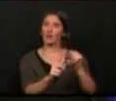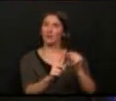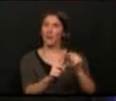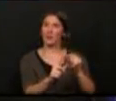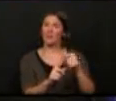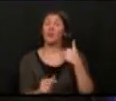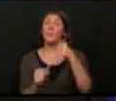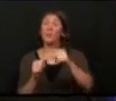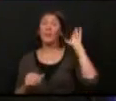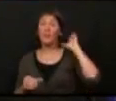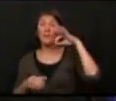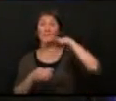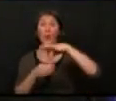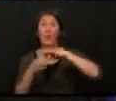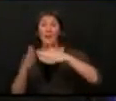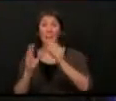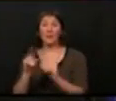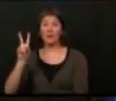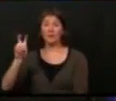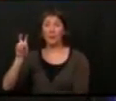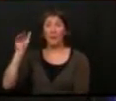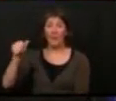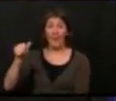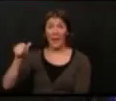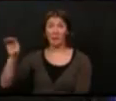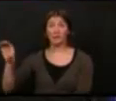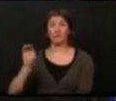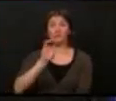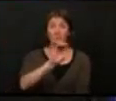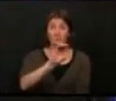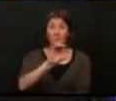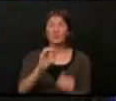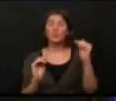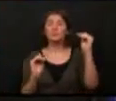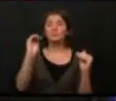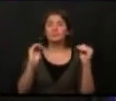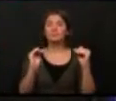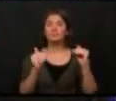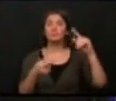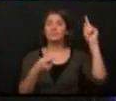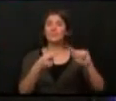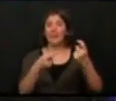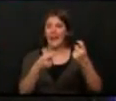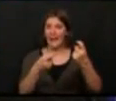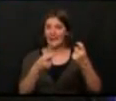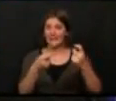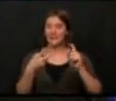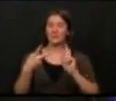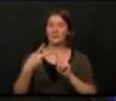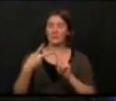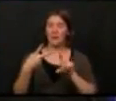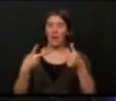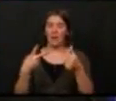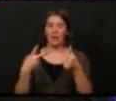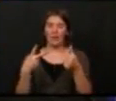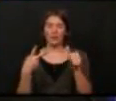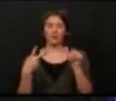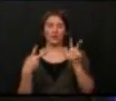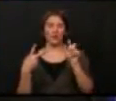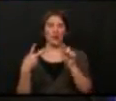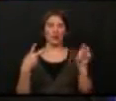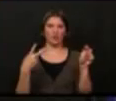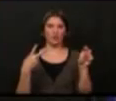$200,000 that was voted at town meeting to help keep taxes from being increased, and the funds left